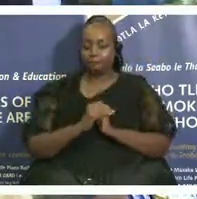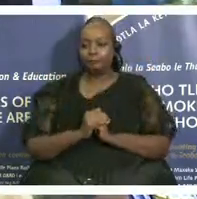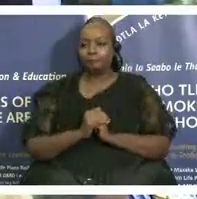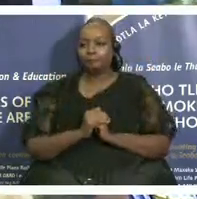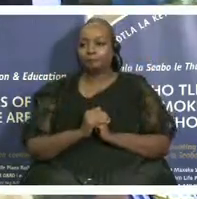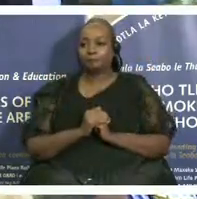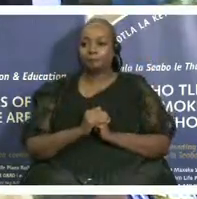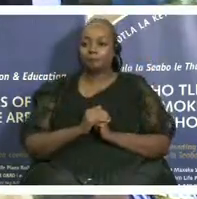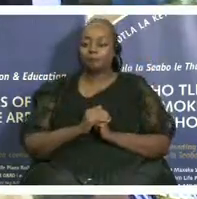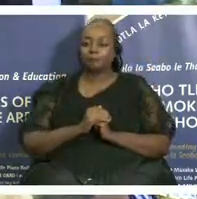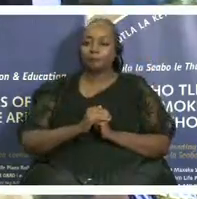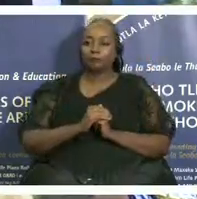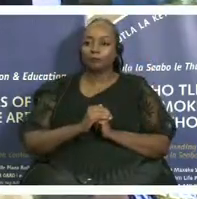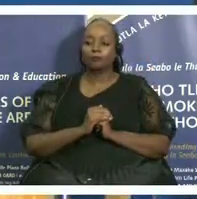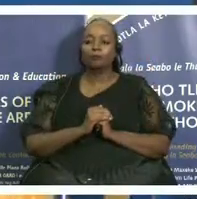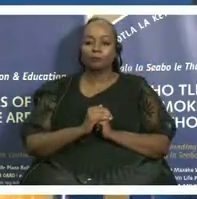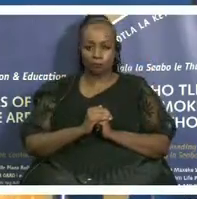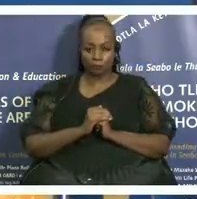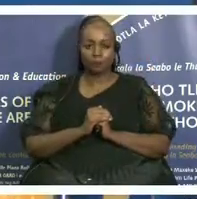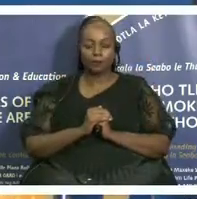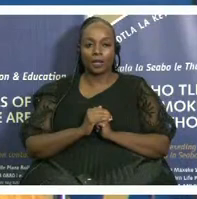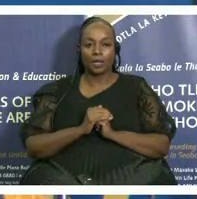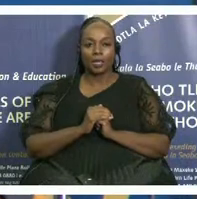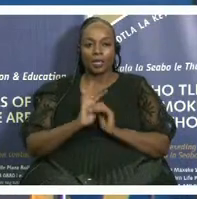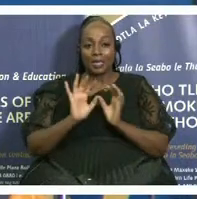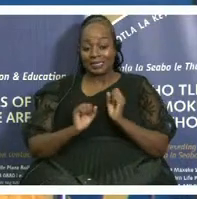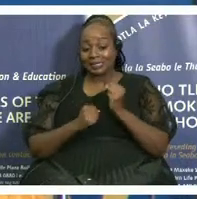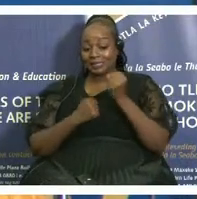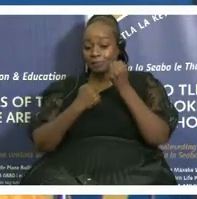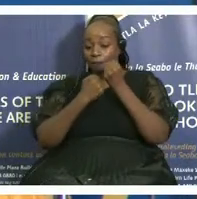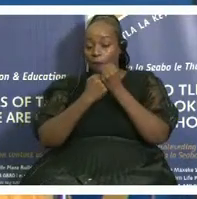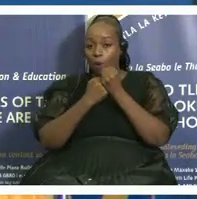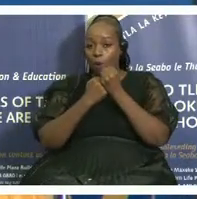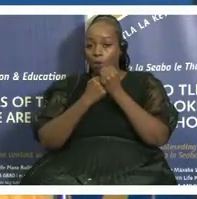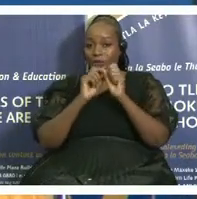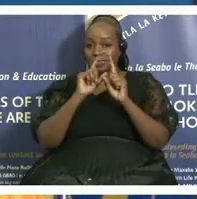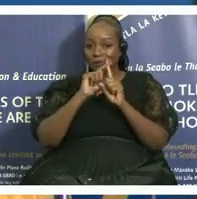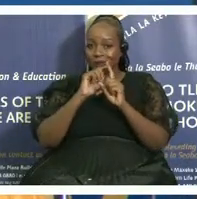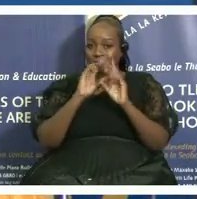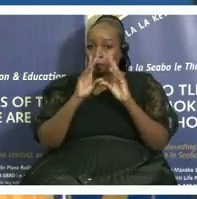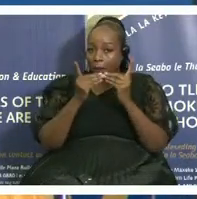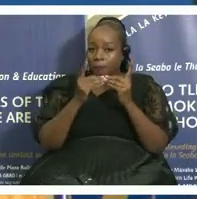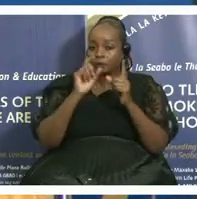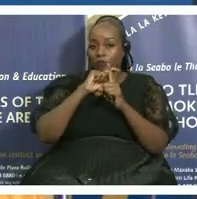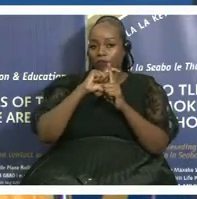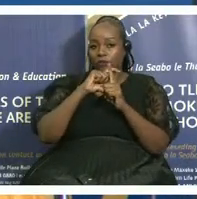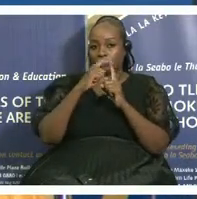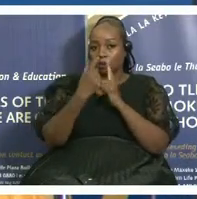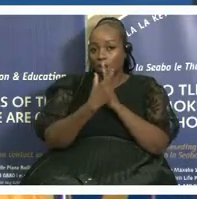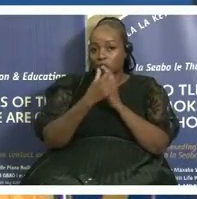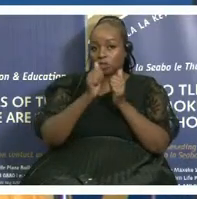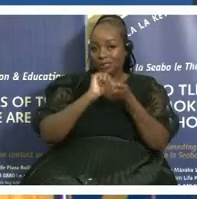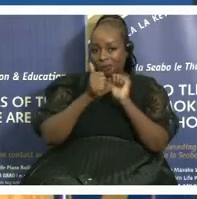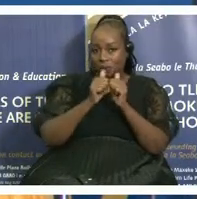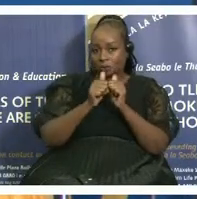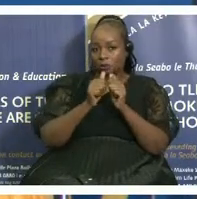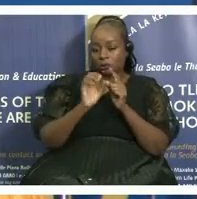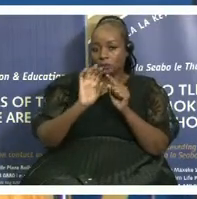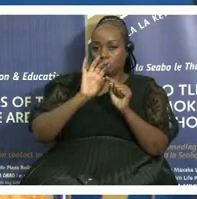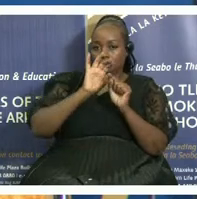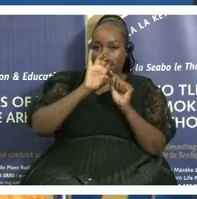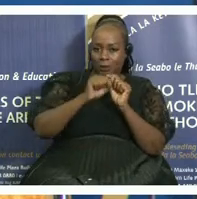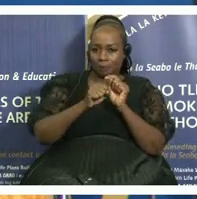Our support to the sport and recreation sector continued to find expression in various programs, including the Batucada